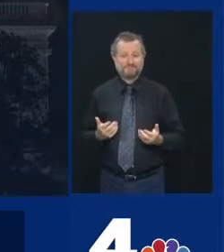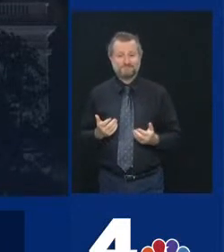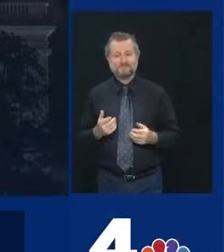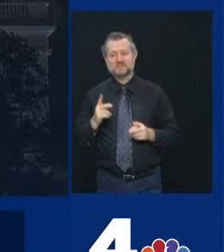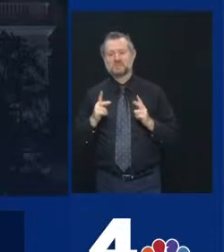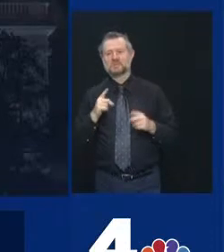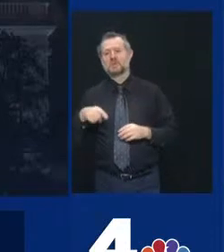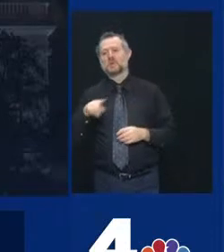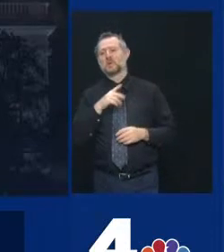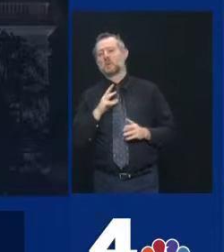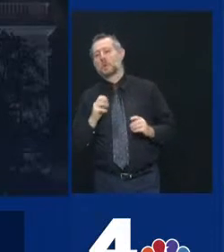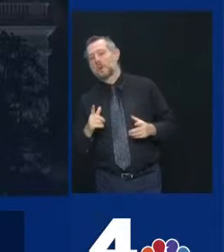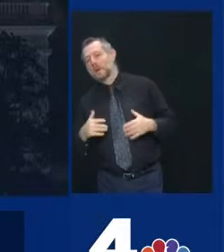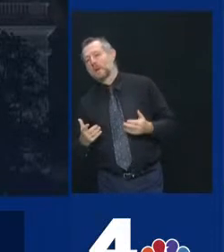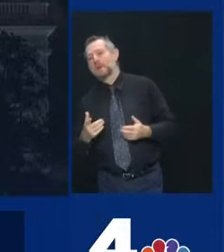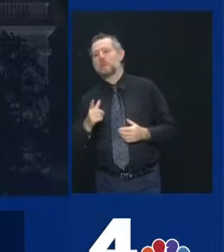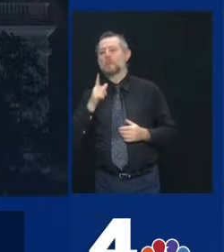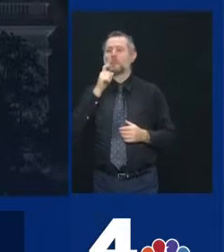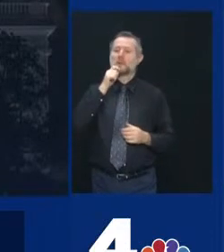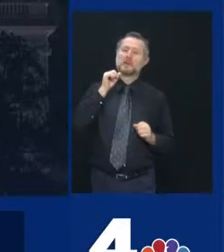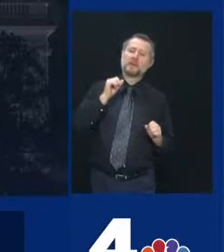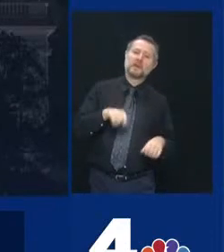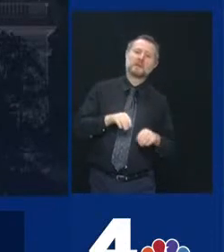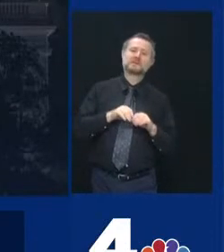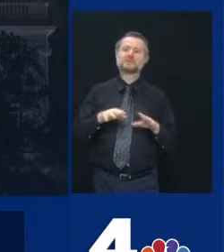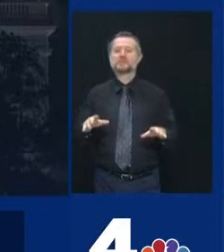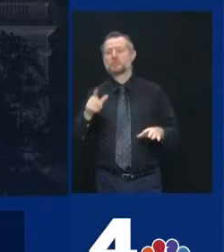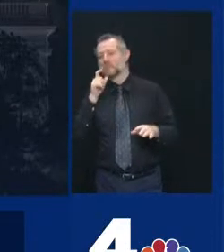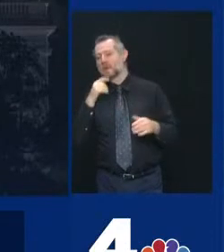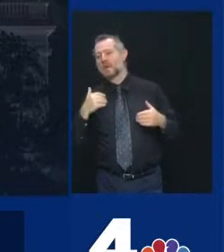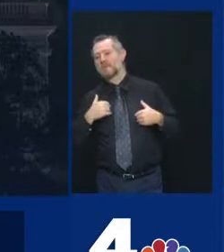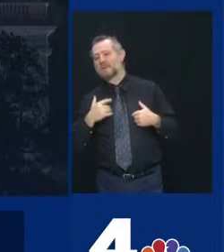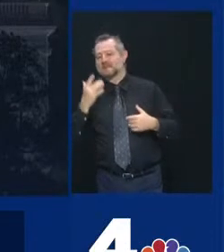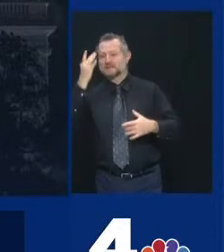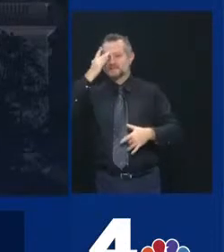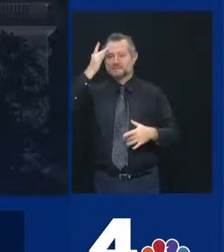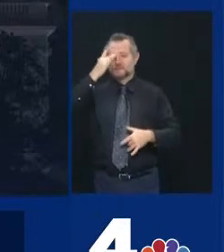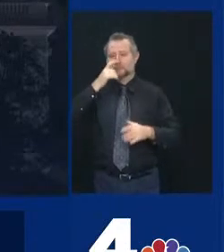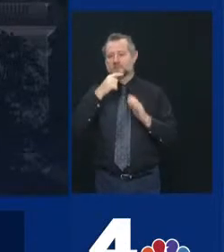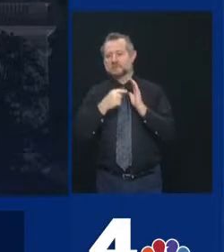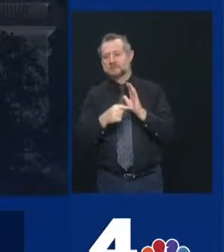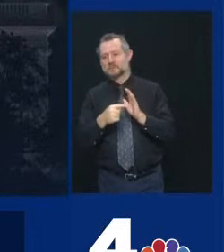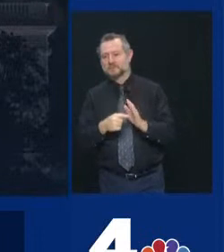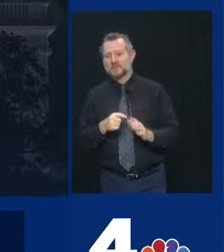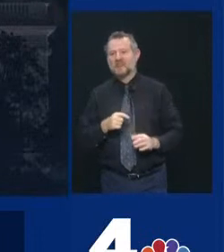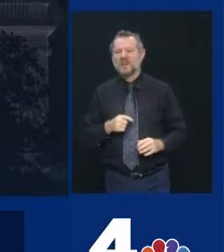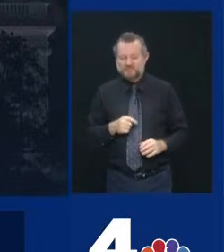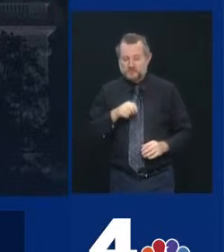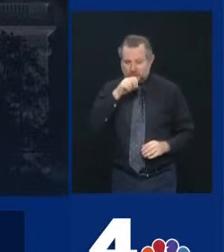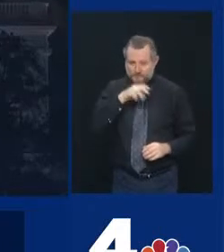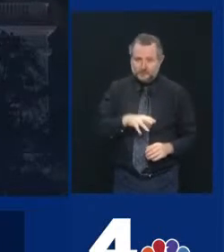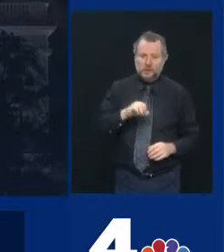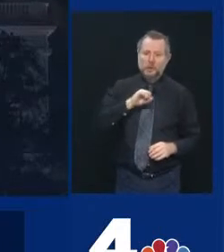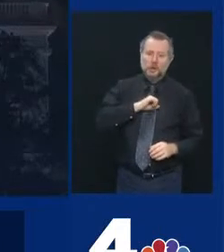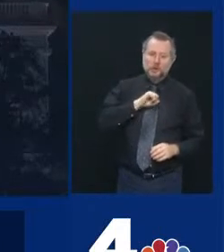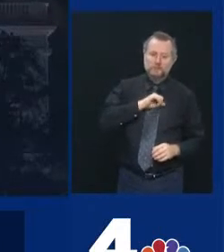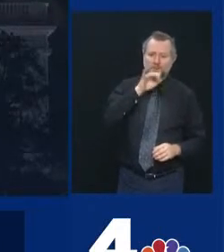only people who can spread it are symptomatic people. It's when they sneeze, when they cough.